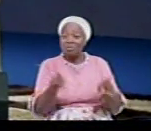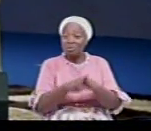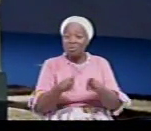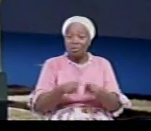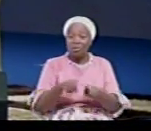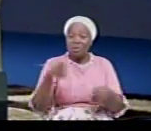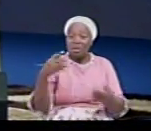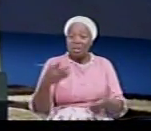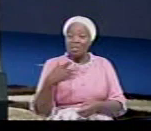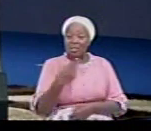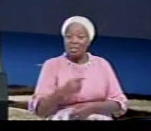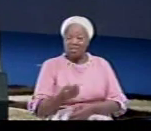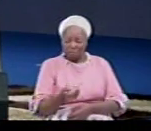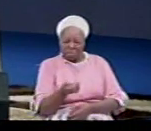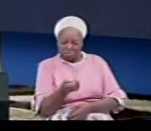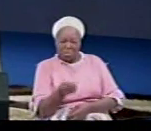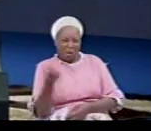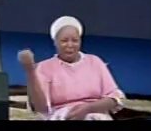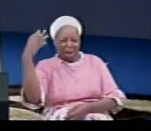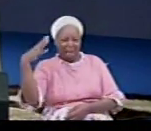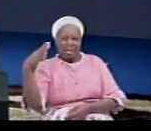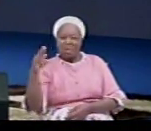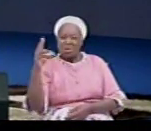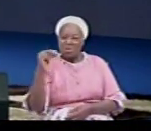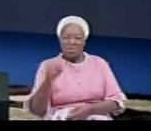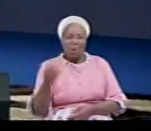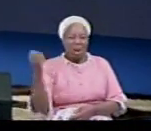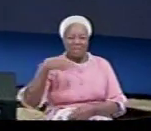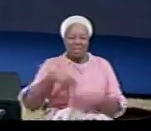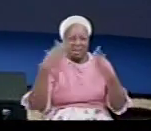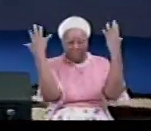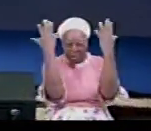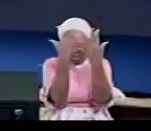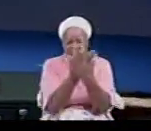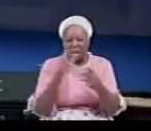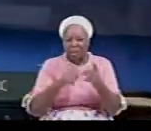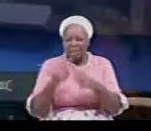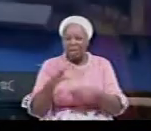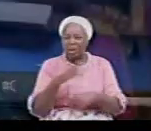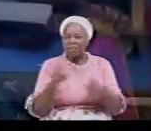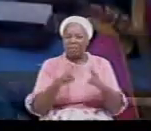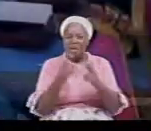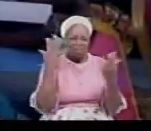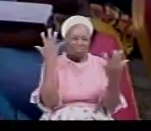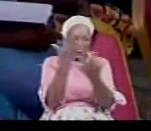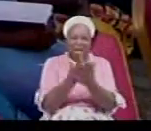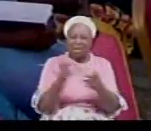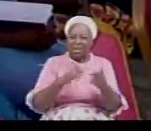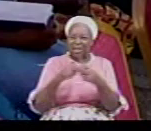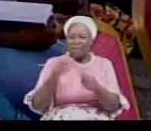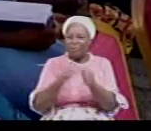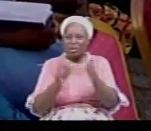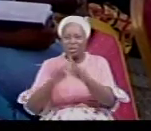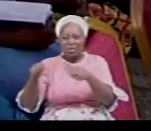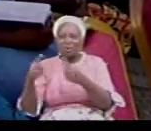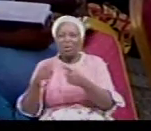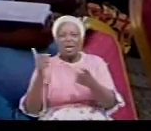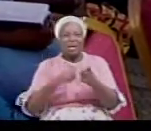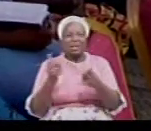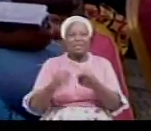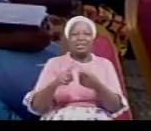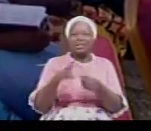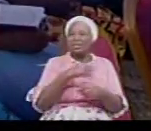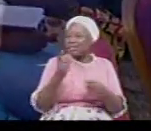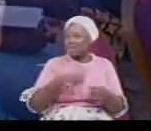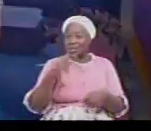no light in the dungeon. They're all confused. They don't know where to go. Everywhere they go, everywhere they turn, it's all darkness.